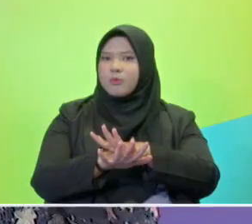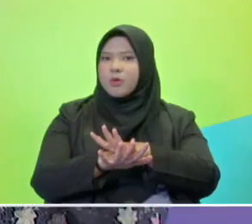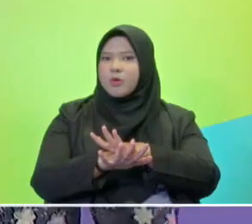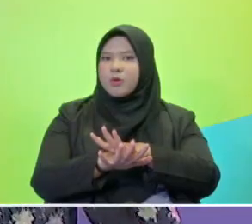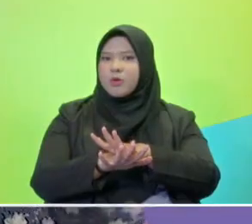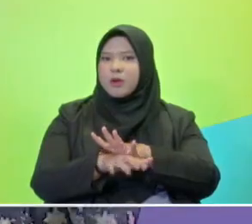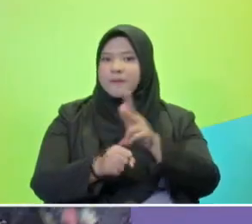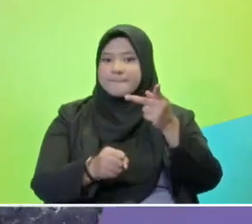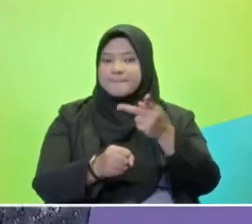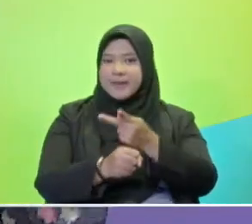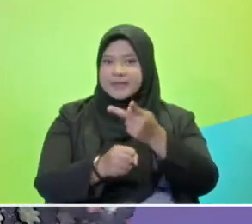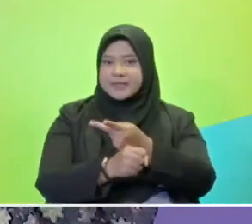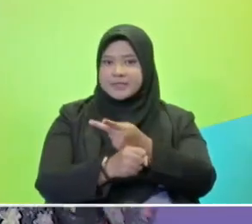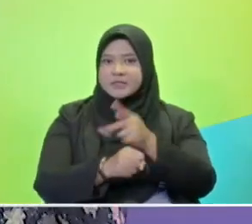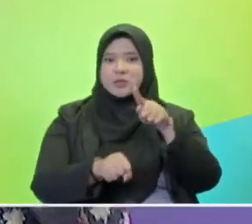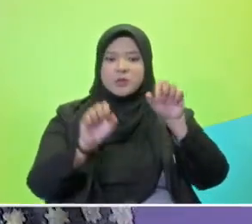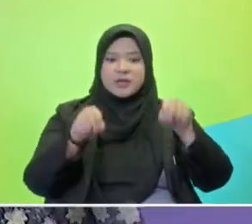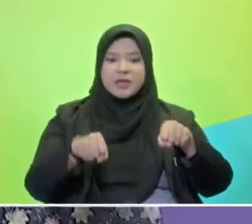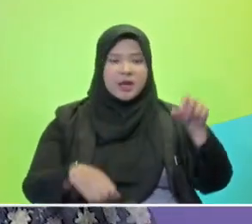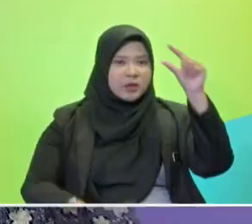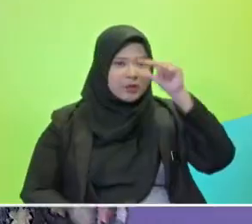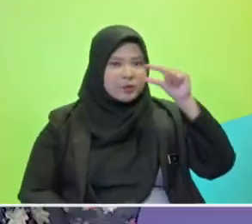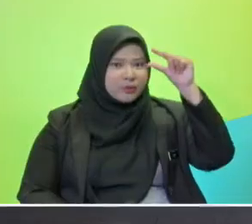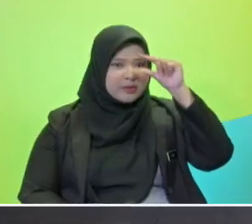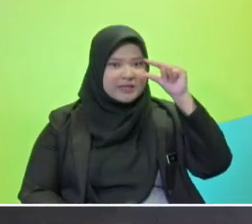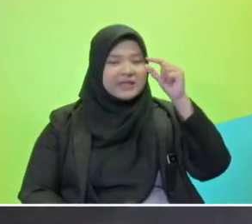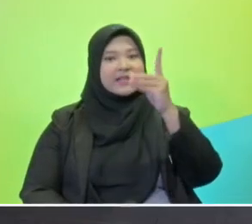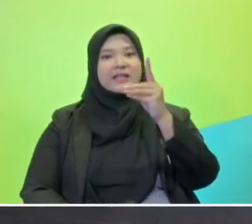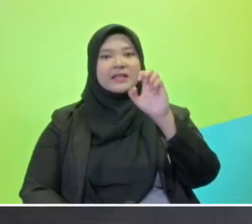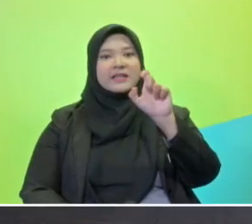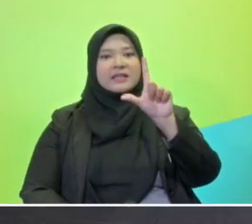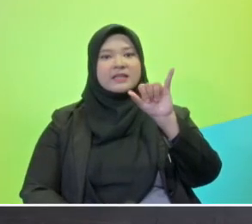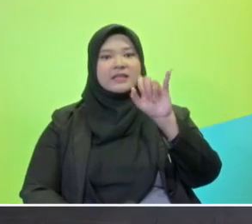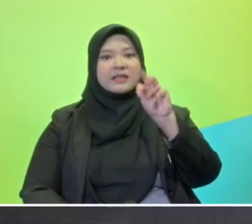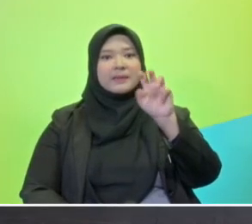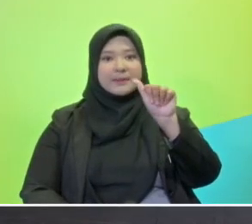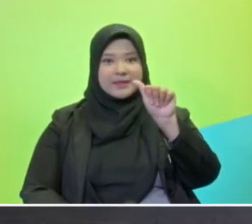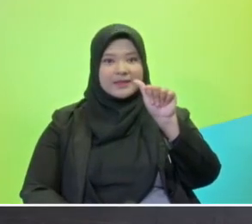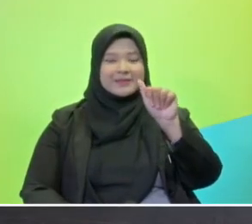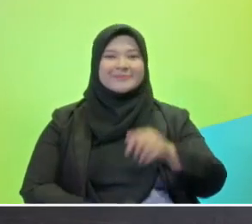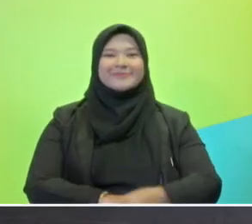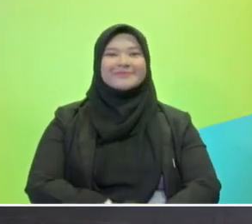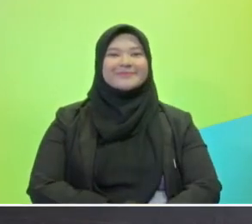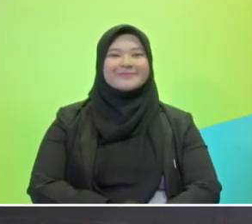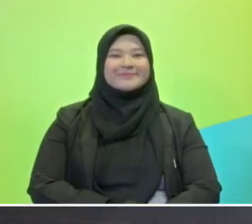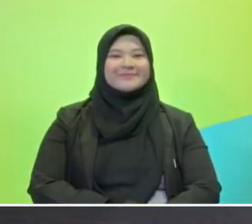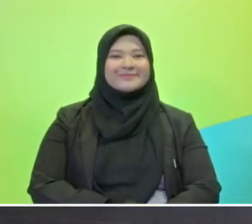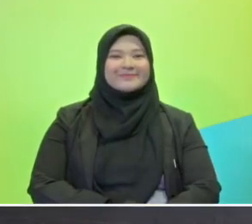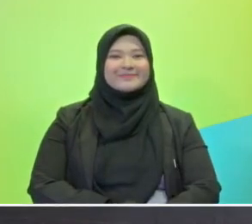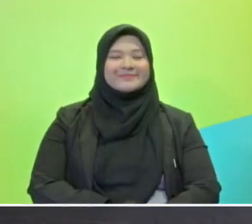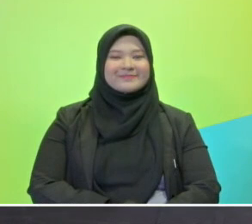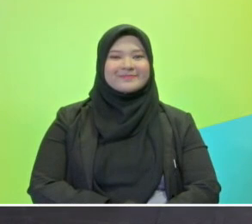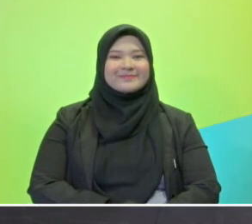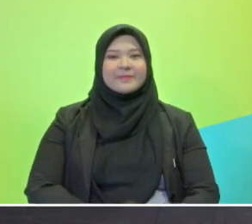call materials from Porter Delima. Okay, teacher, before we end our session, I believe you want us to chant